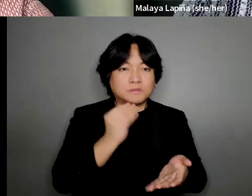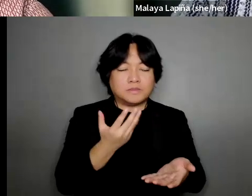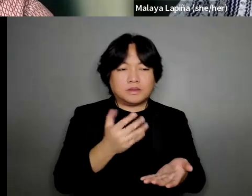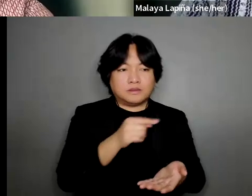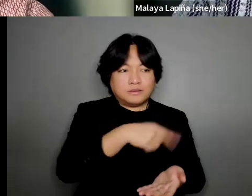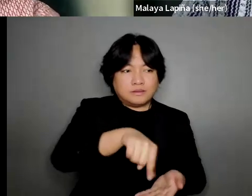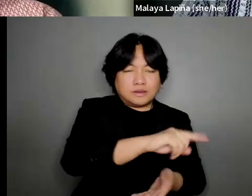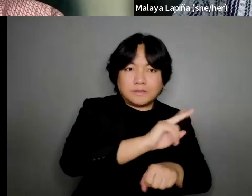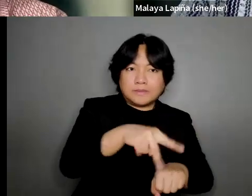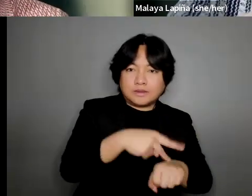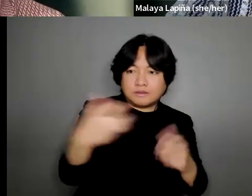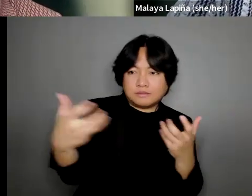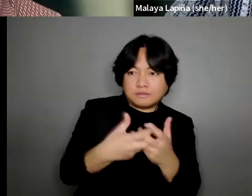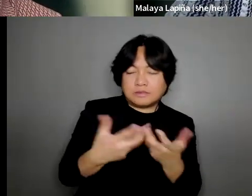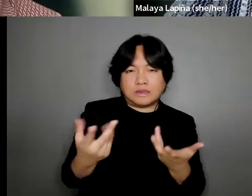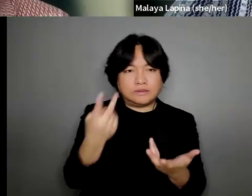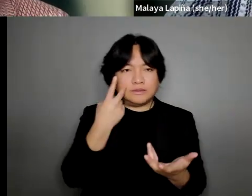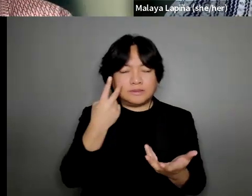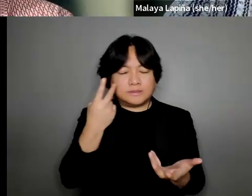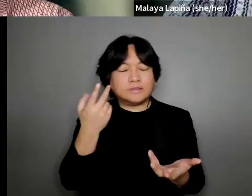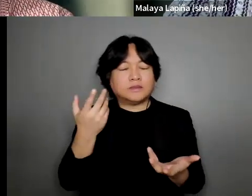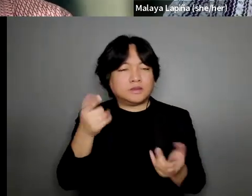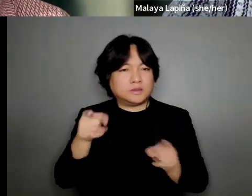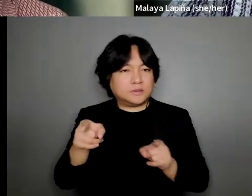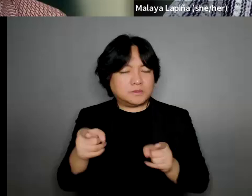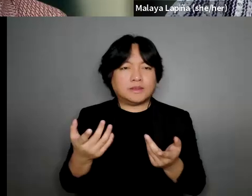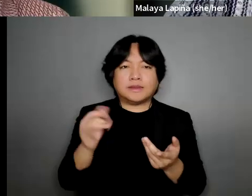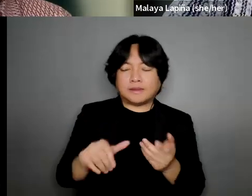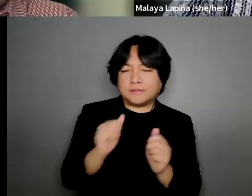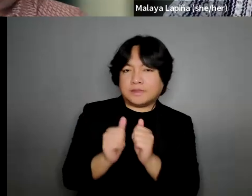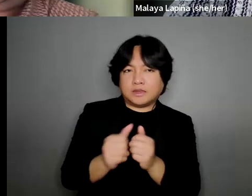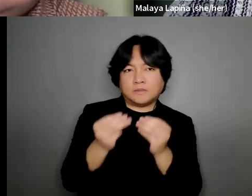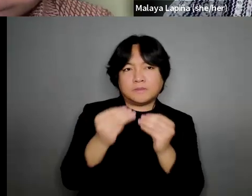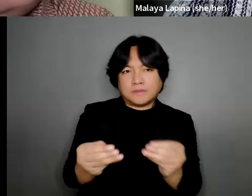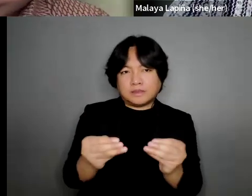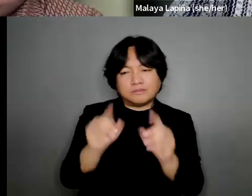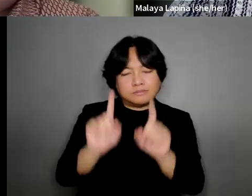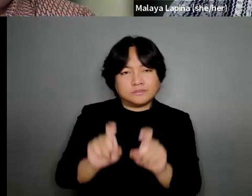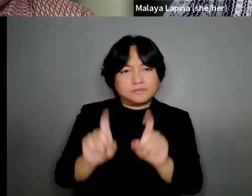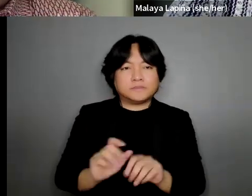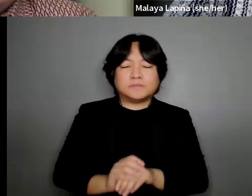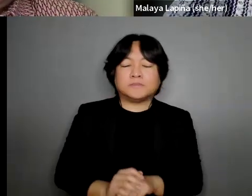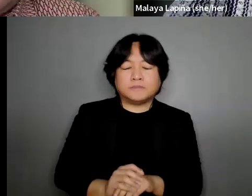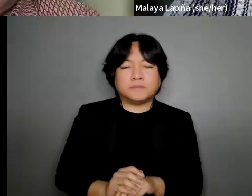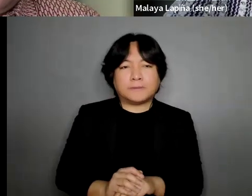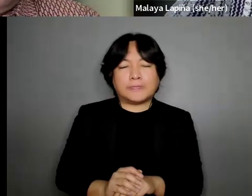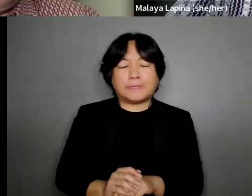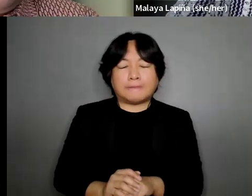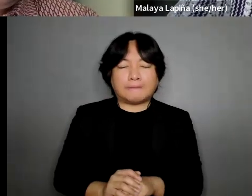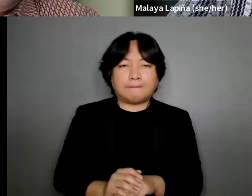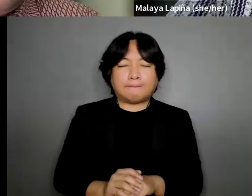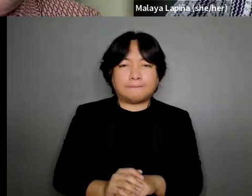sa Philippines. So that's first for me, no, to interrogate the methods. And siguro it's not